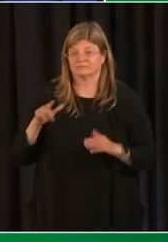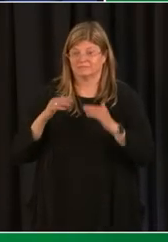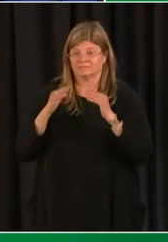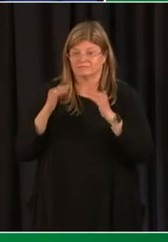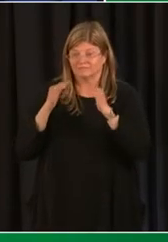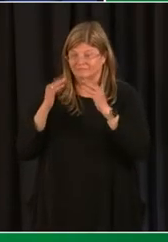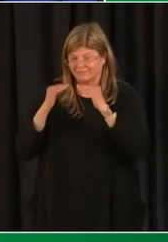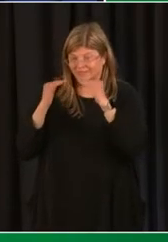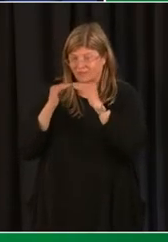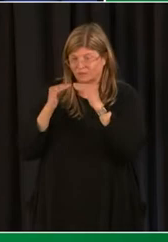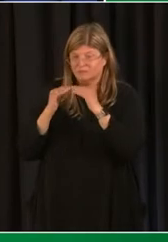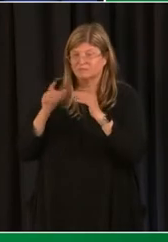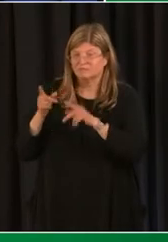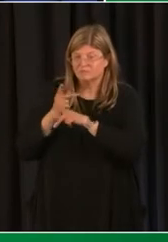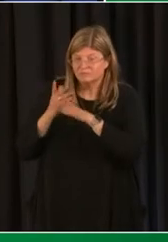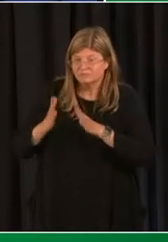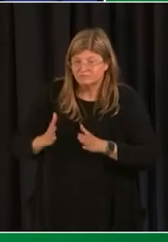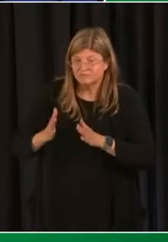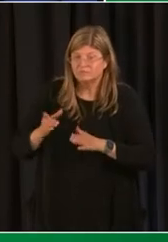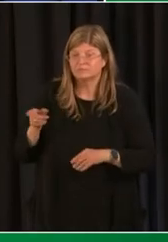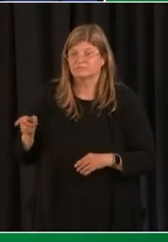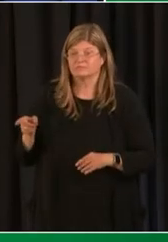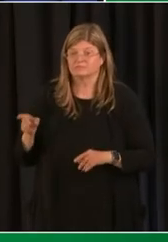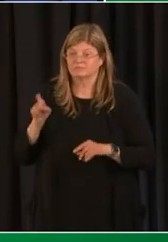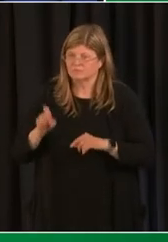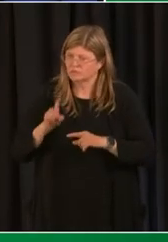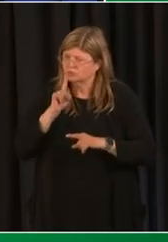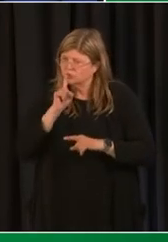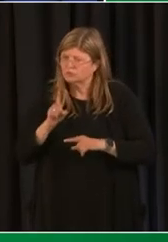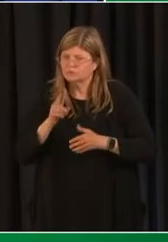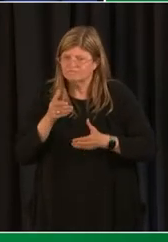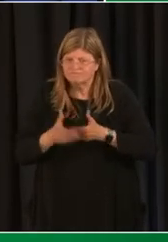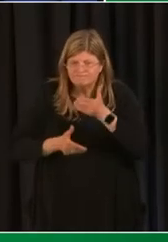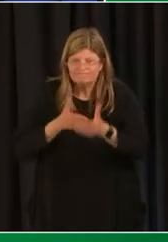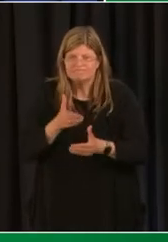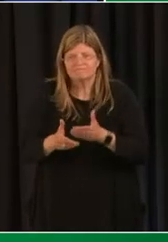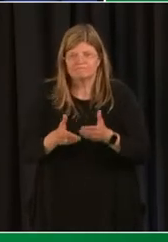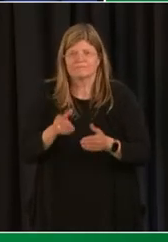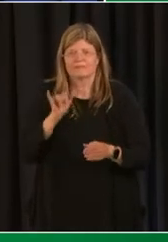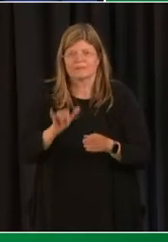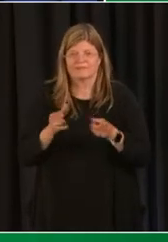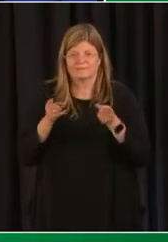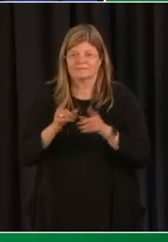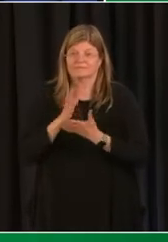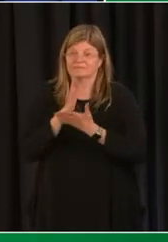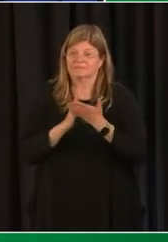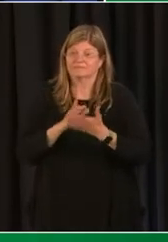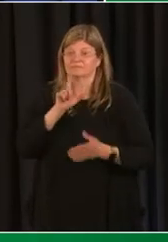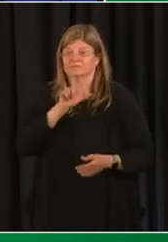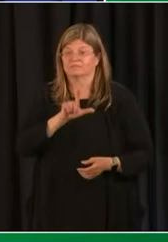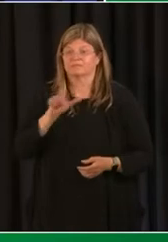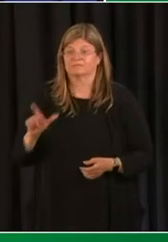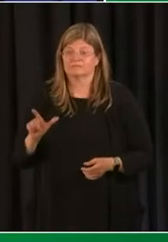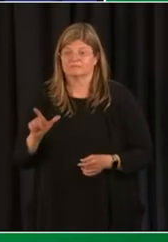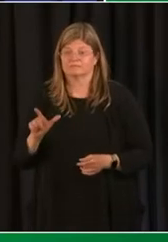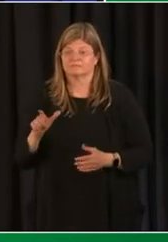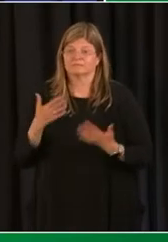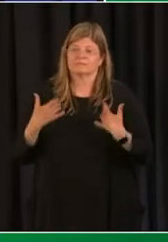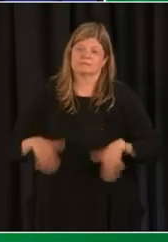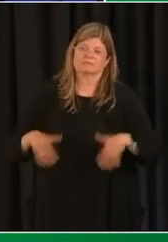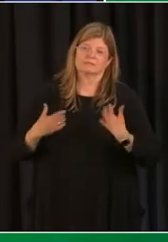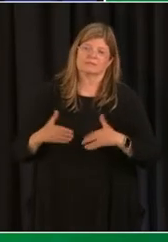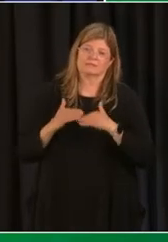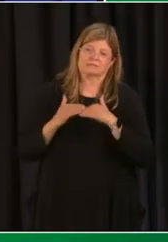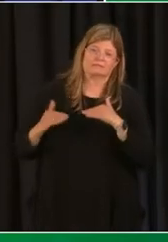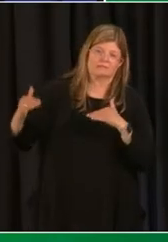housing providers, make sure that this process takes place. Some landlords have gone the extra mile